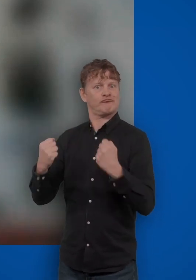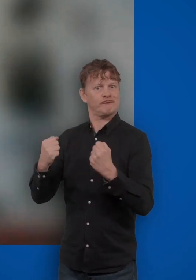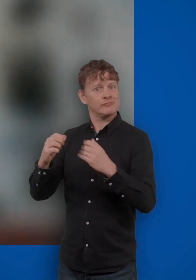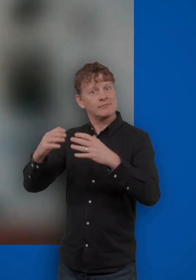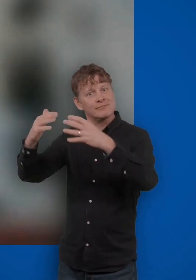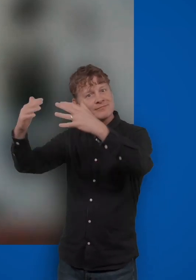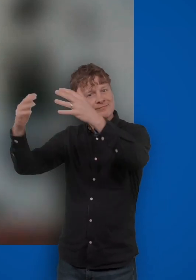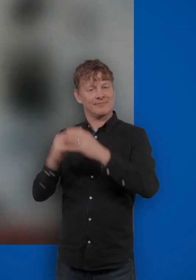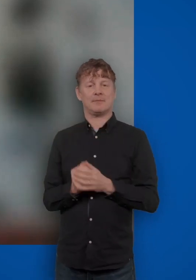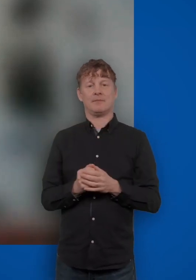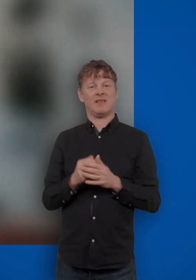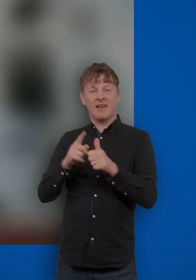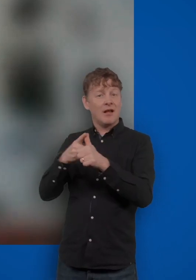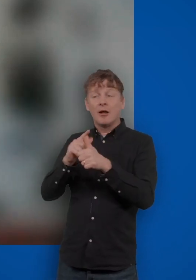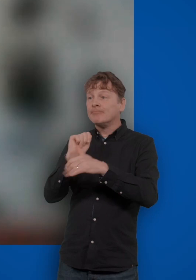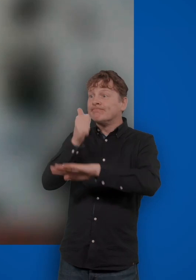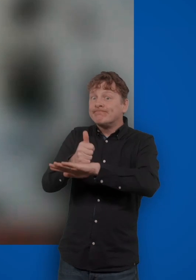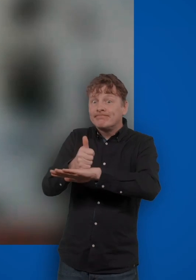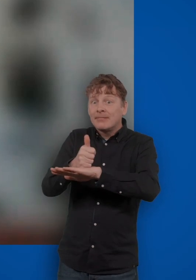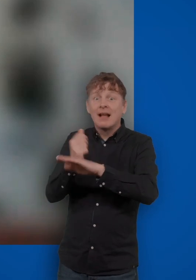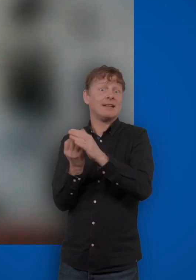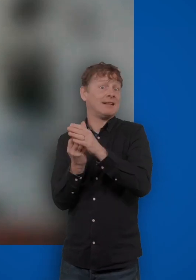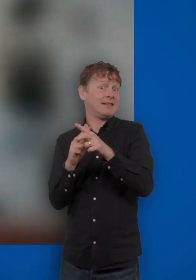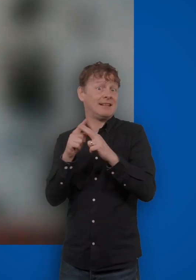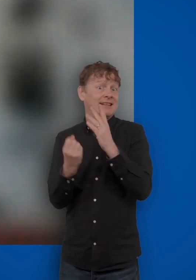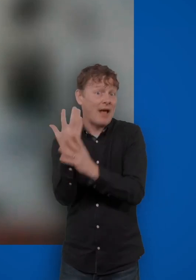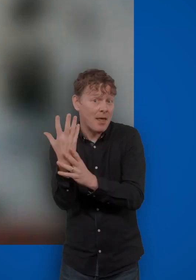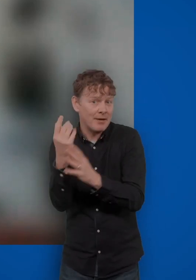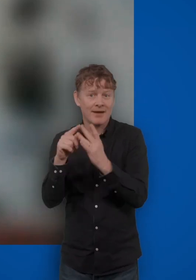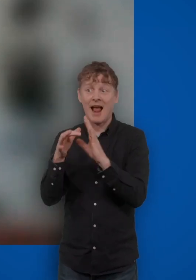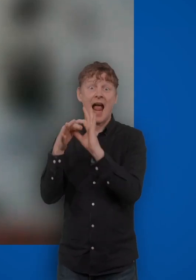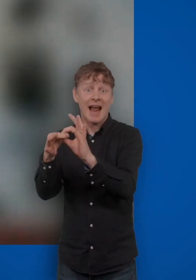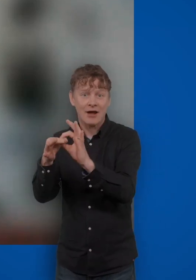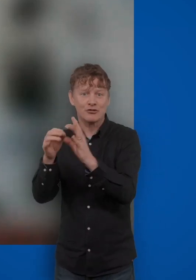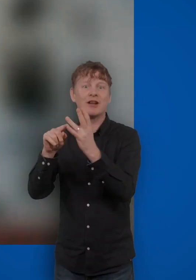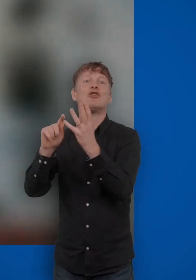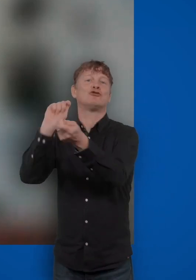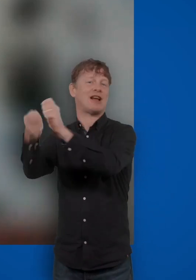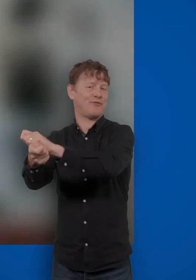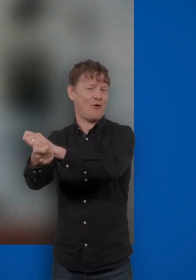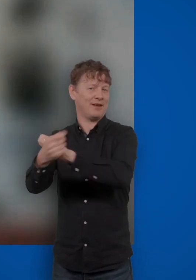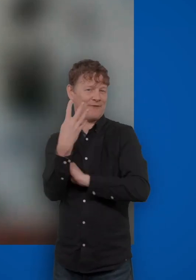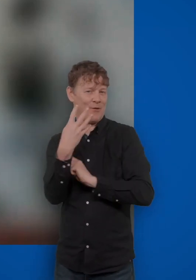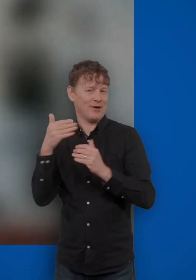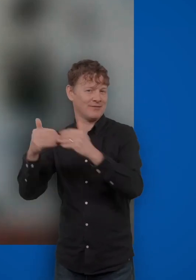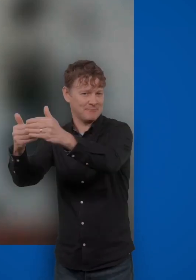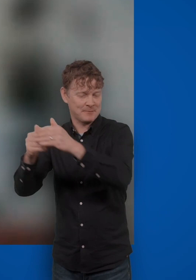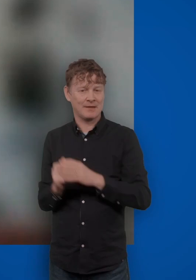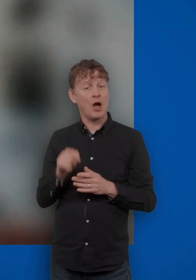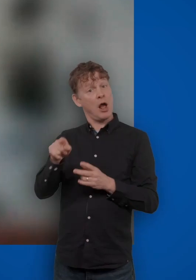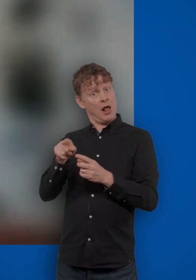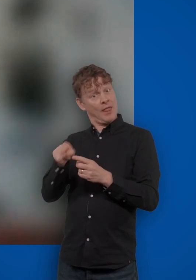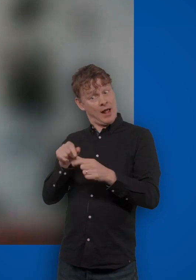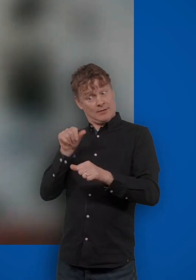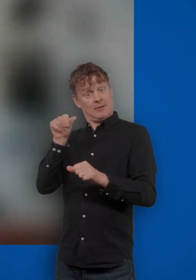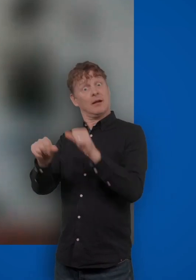our organisations, from initiating to developing, engaging, and then transforming. And that progression will